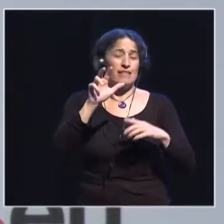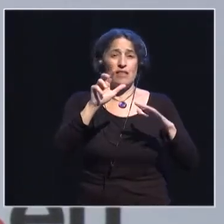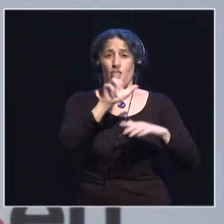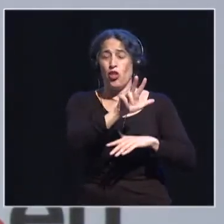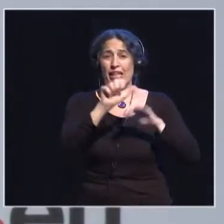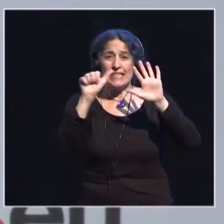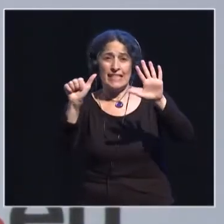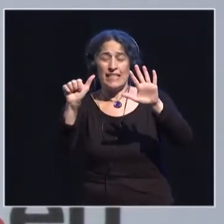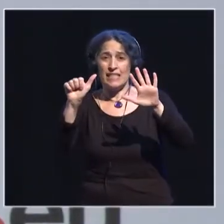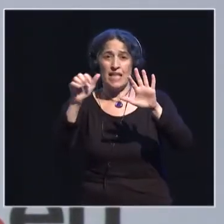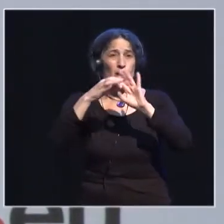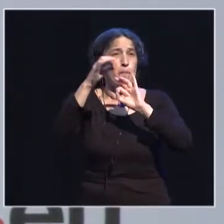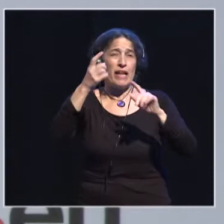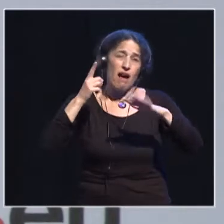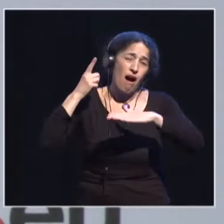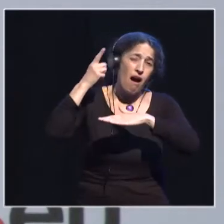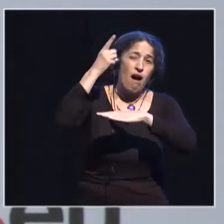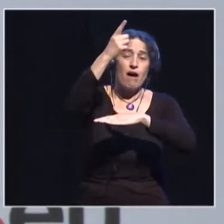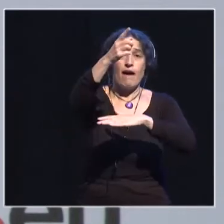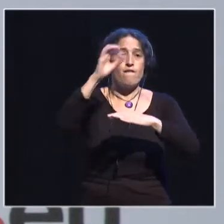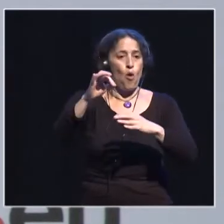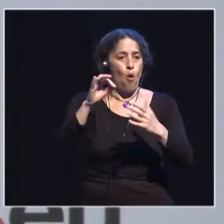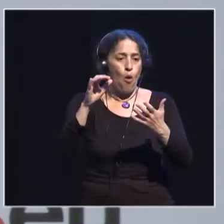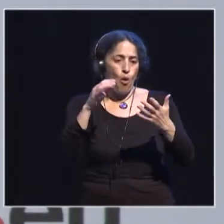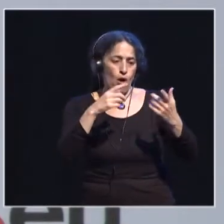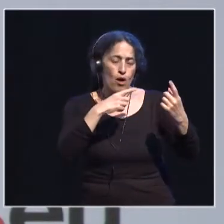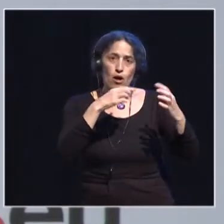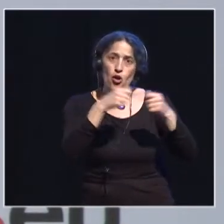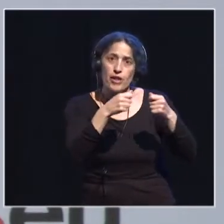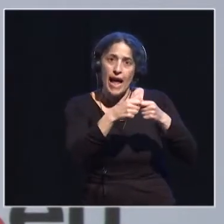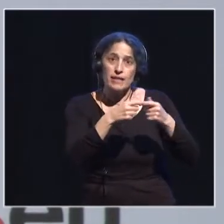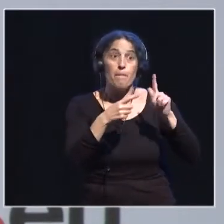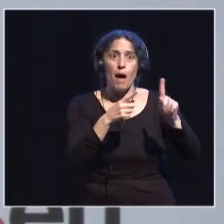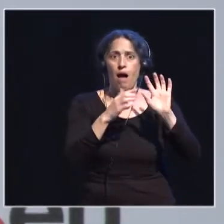market access, but it is what it is. I think the second one is to make sure that